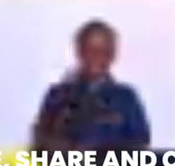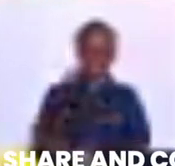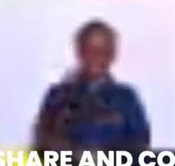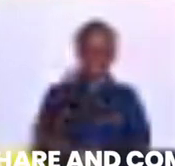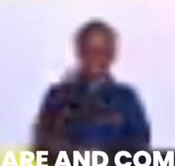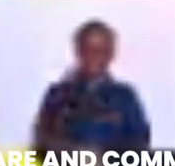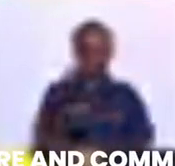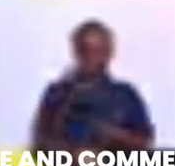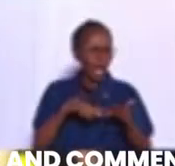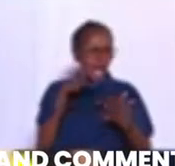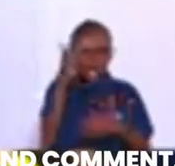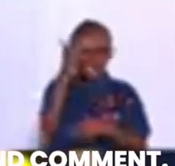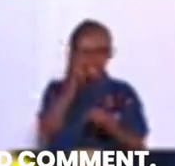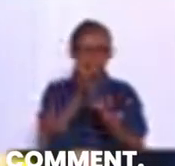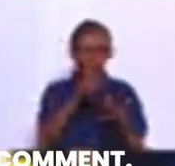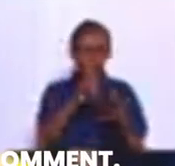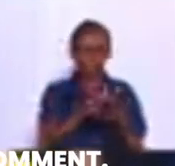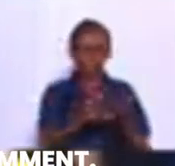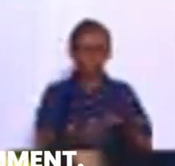Why did they do that?